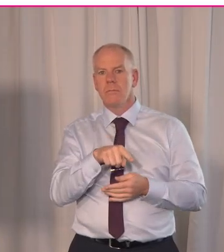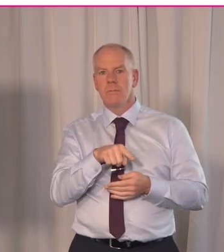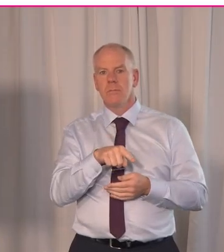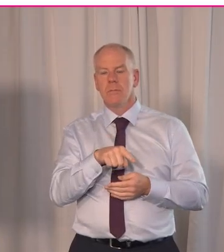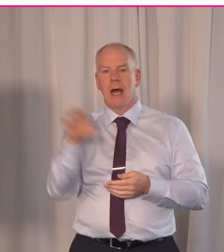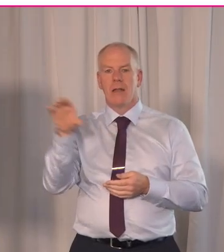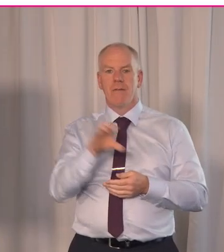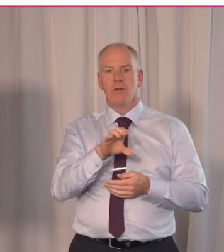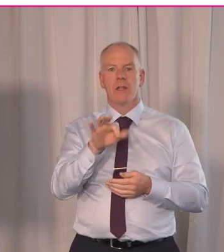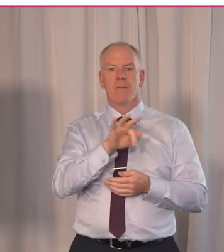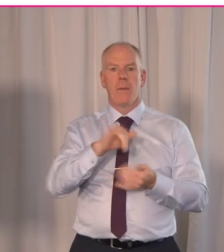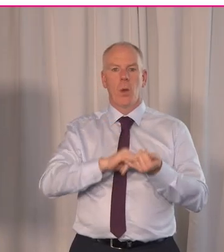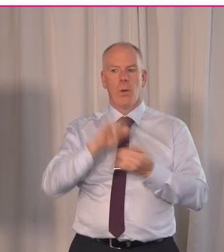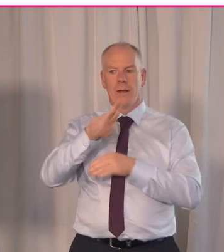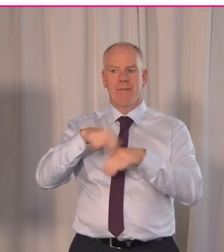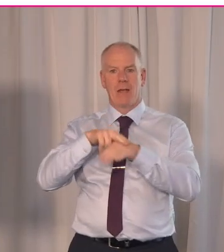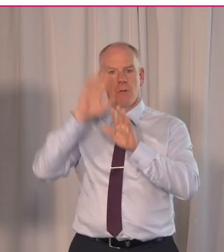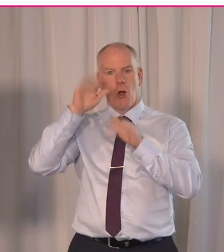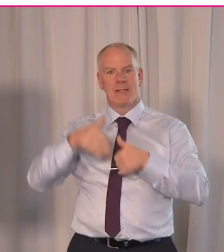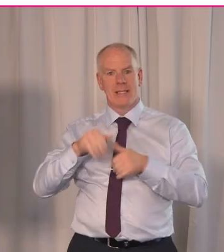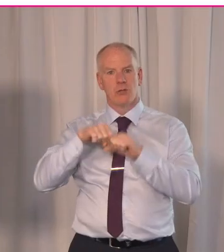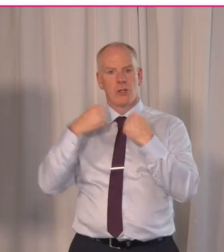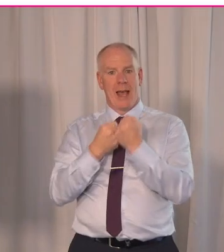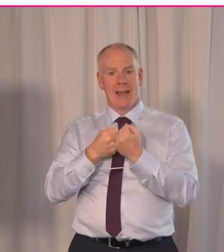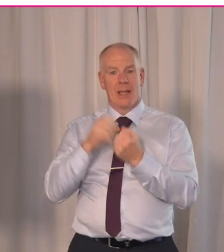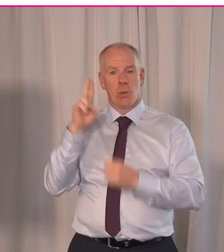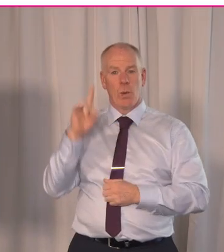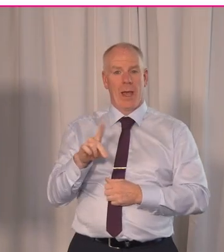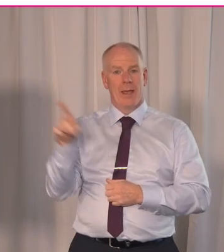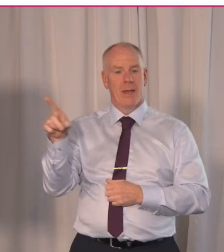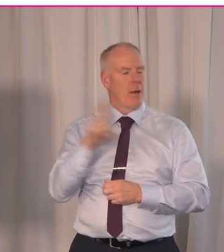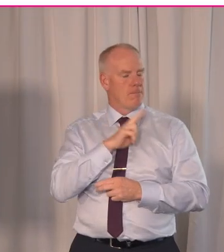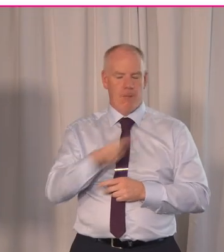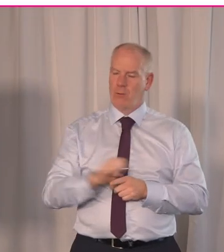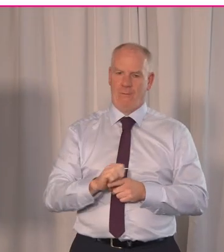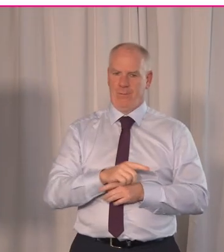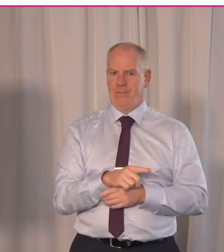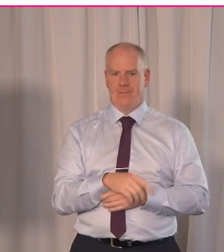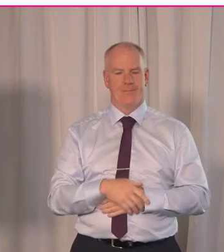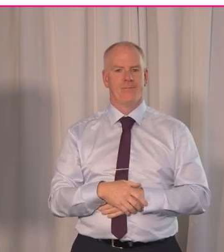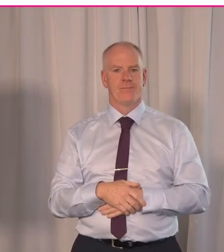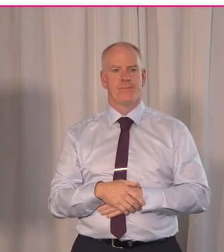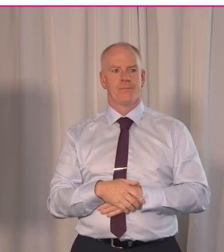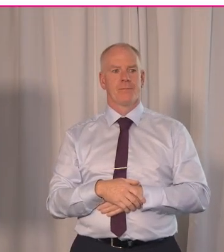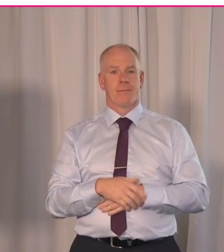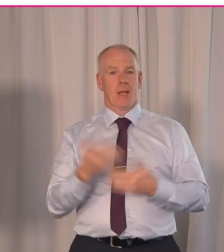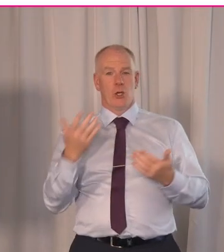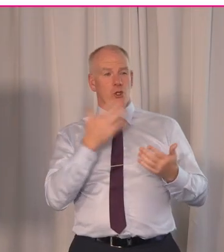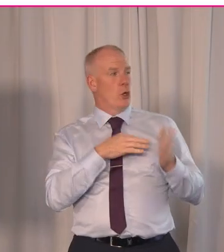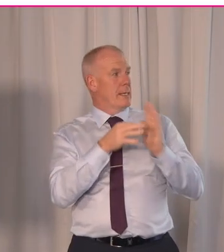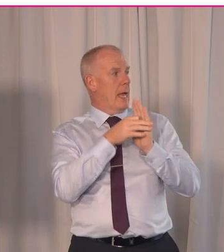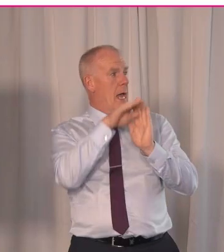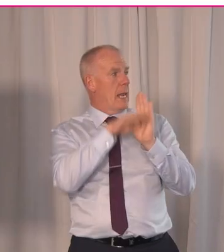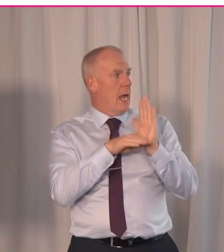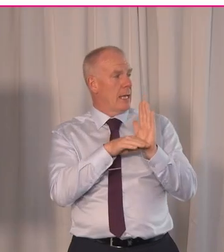funded by the National Autistic Society, but really it's not enough either. And trust guidelines are not